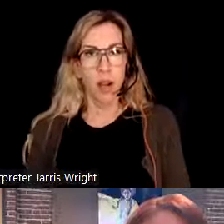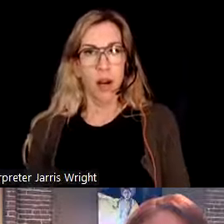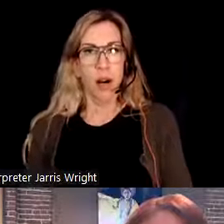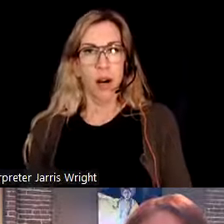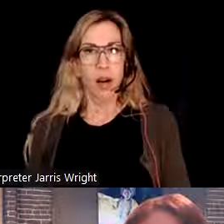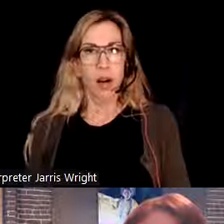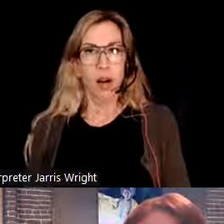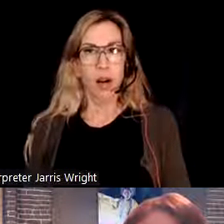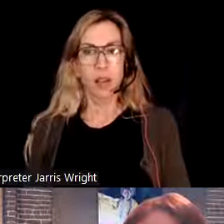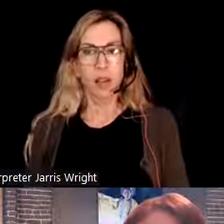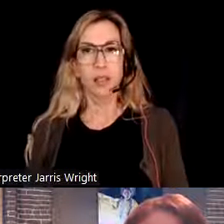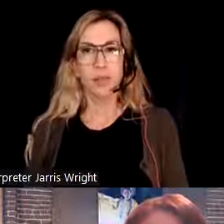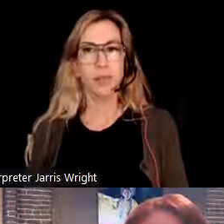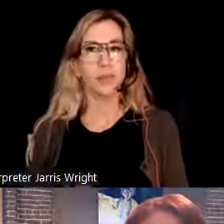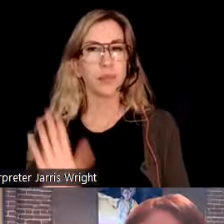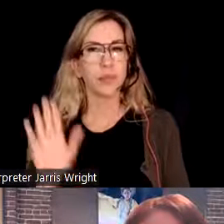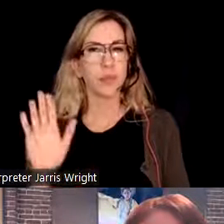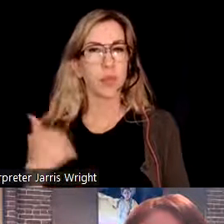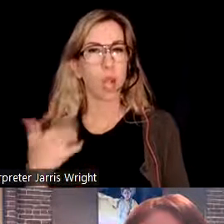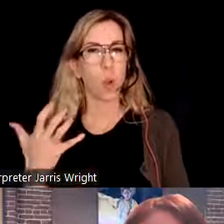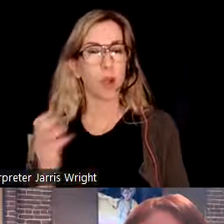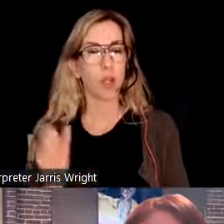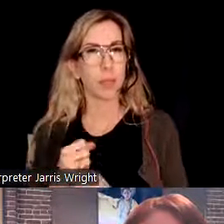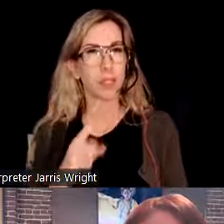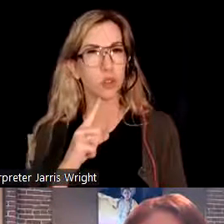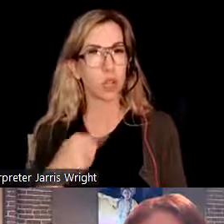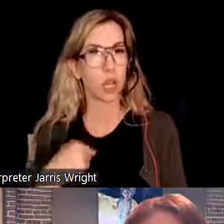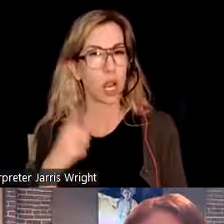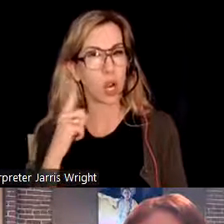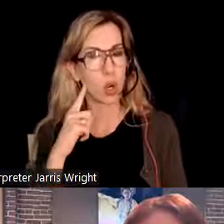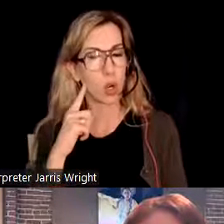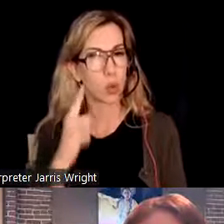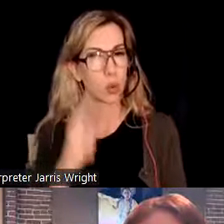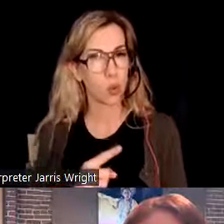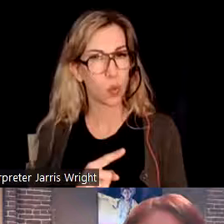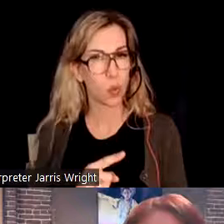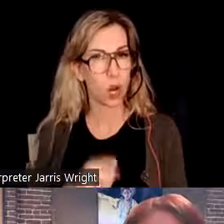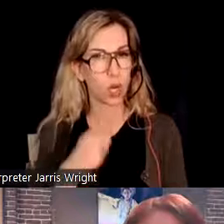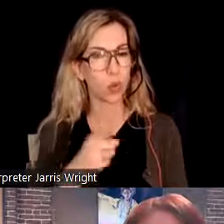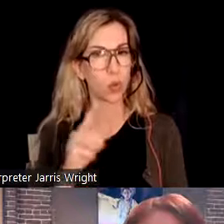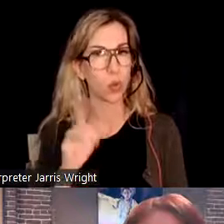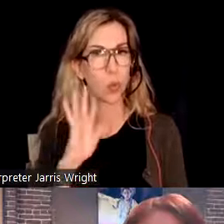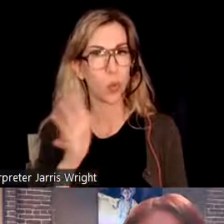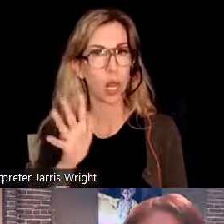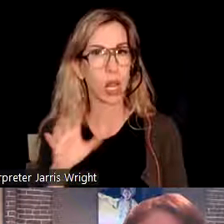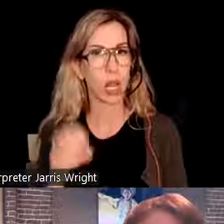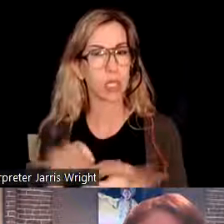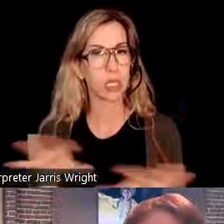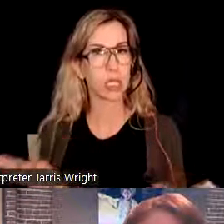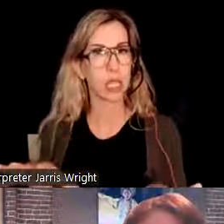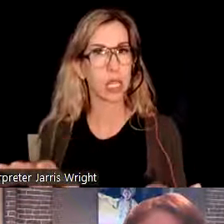Yes, I just wanted to make sure I heard right. Were you going to send out a list of all the